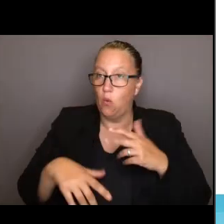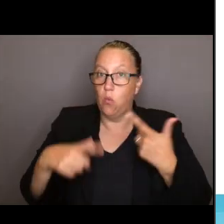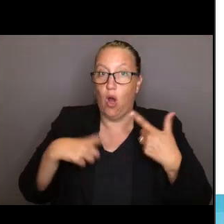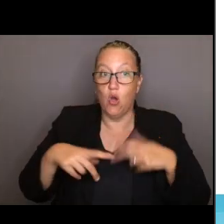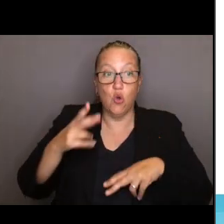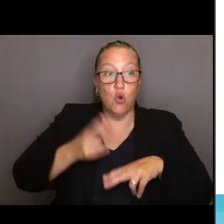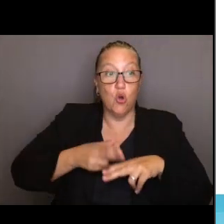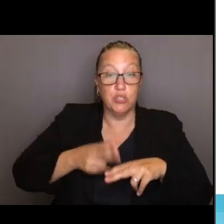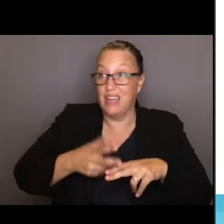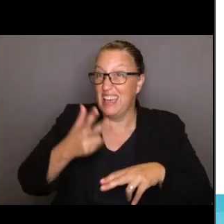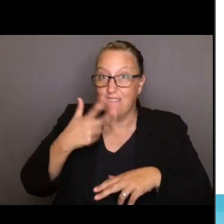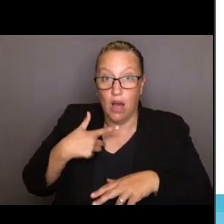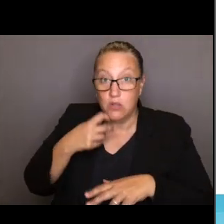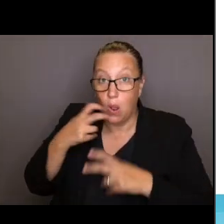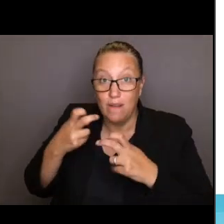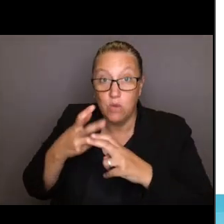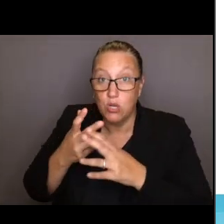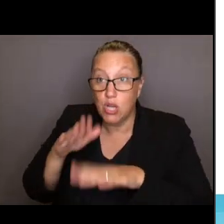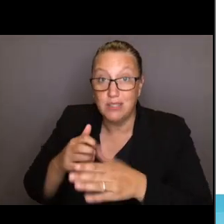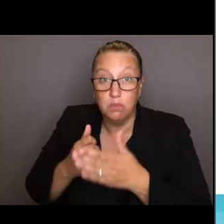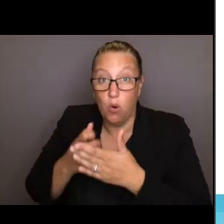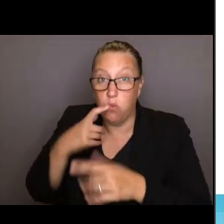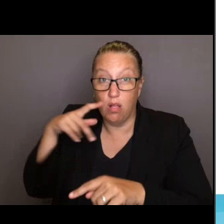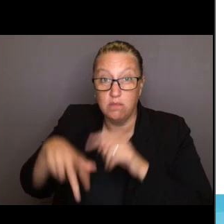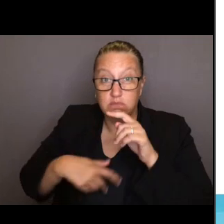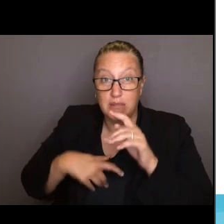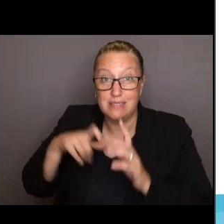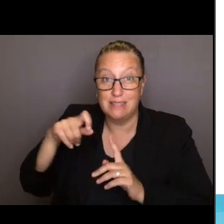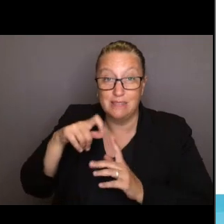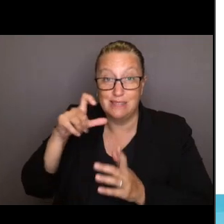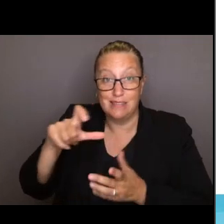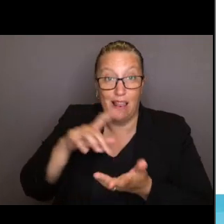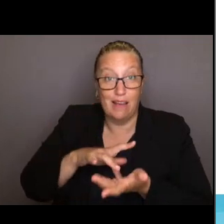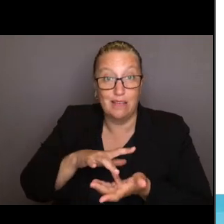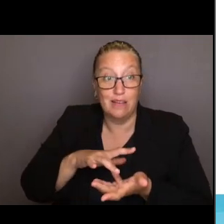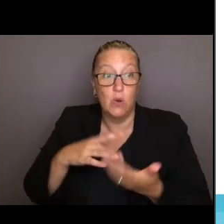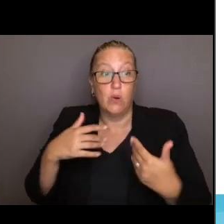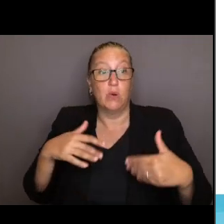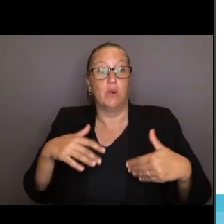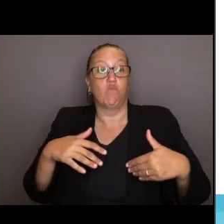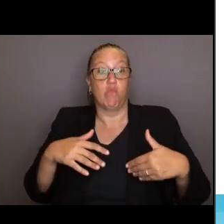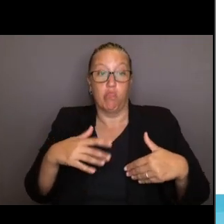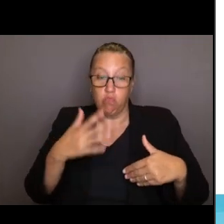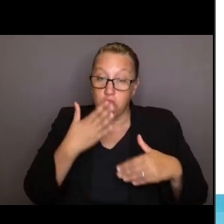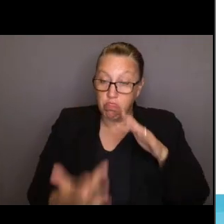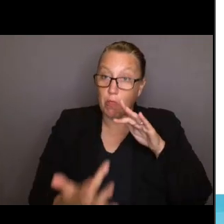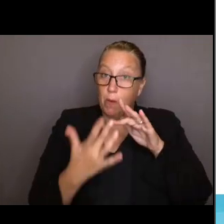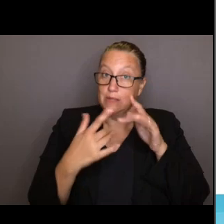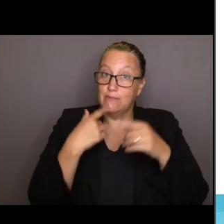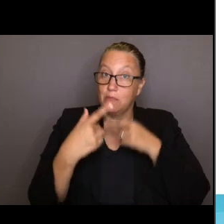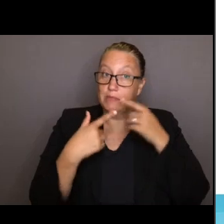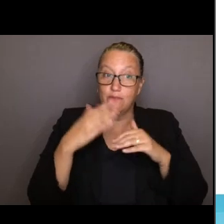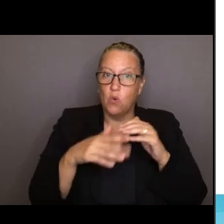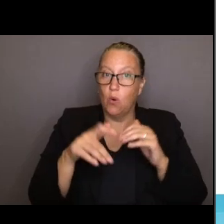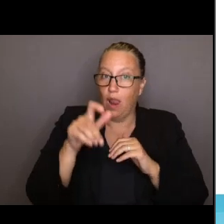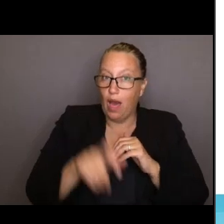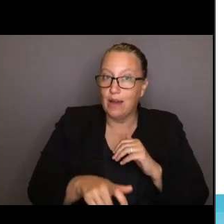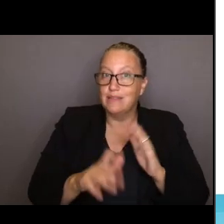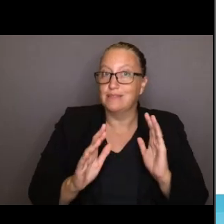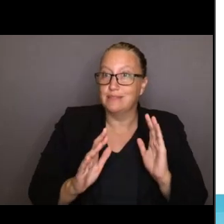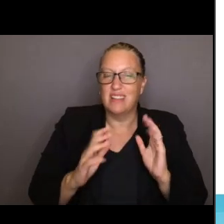I need help, that kind of thing. This might sound obvious, but contact details for the client, the amount of